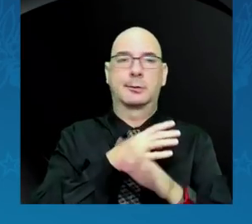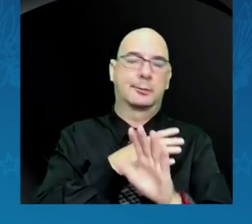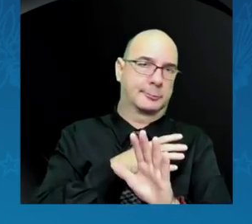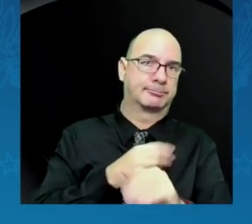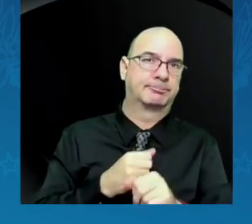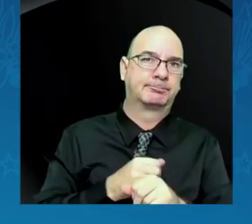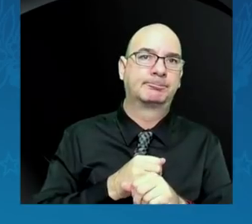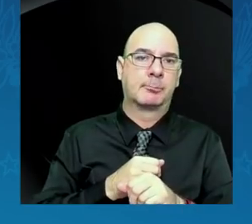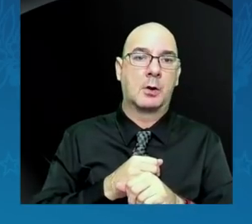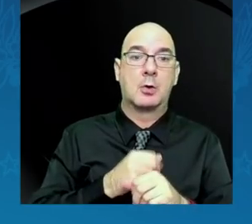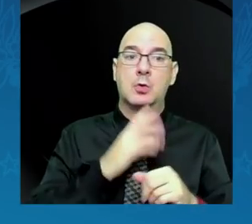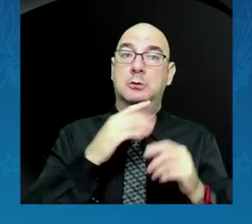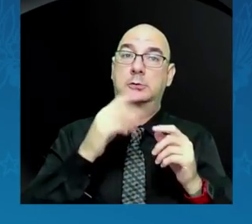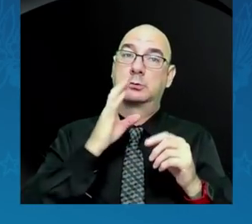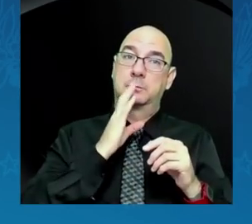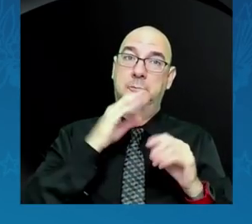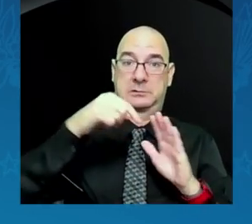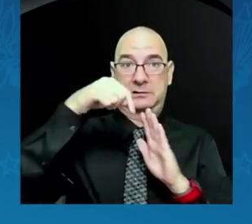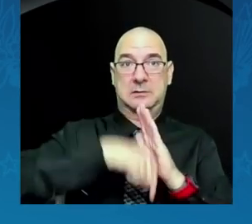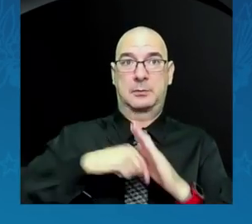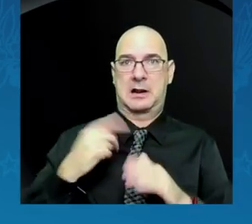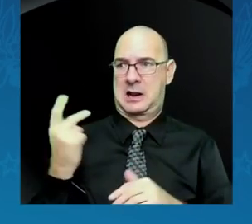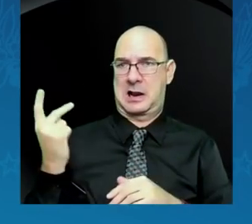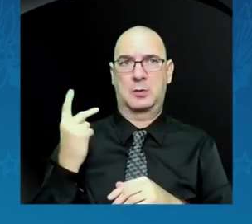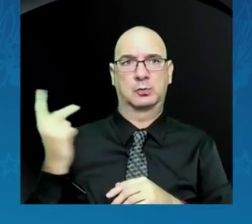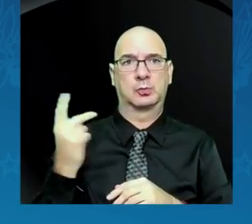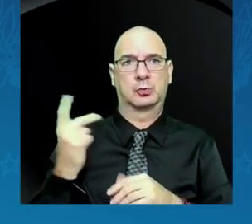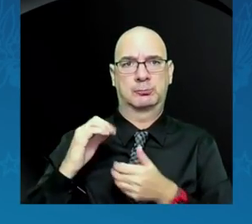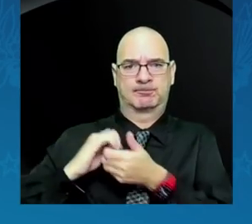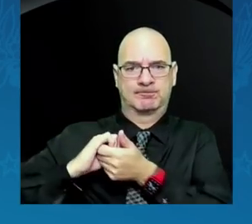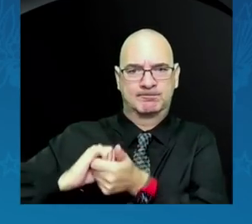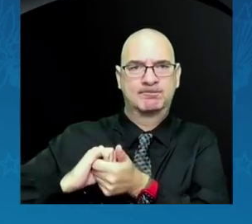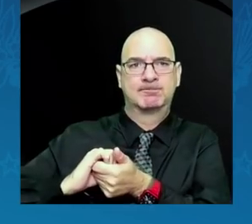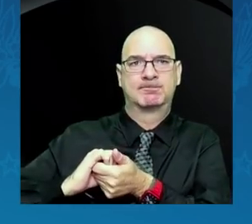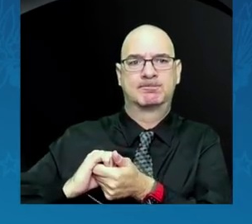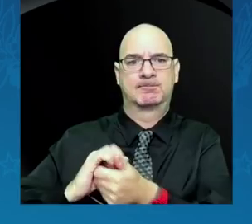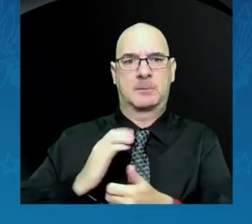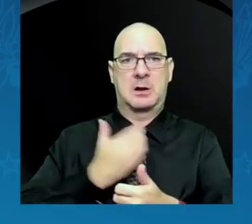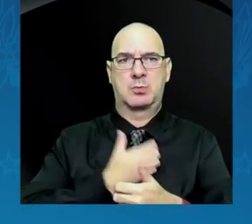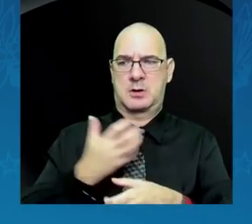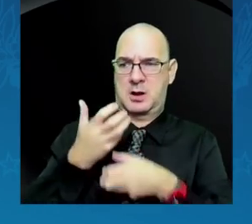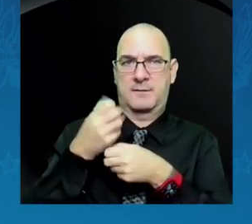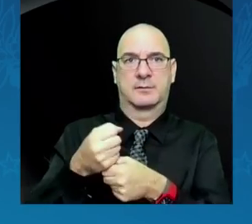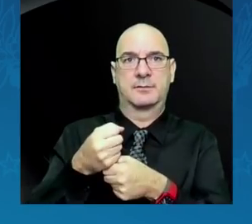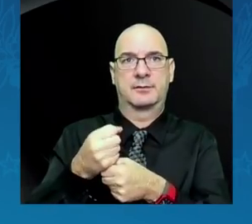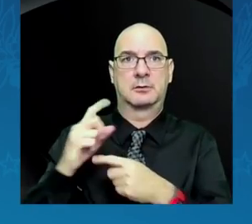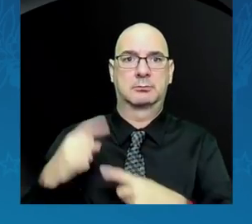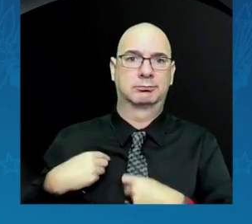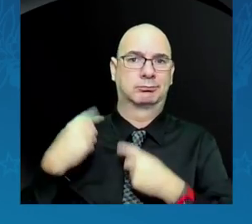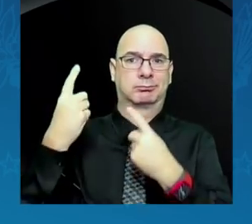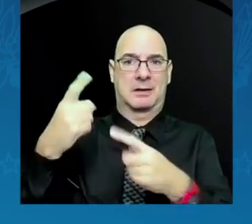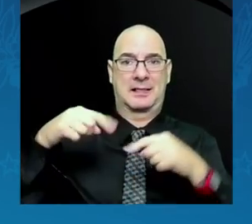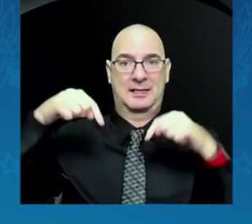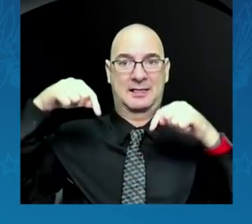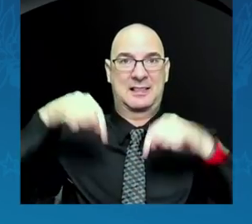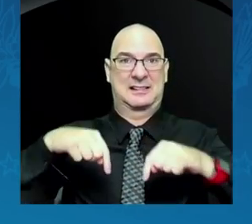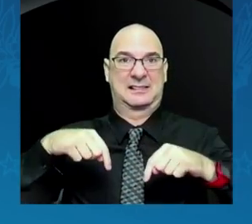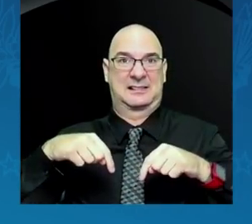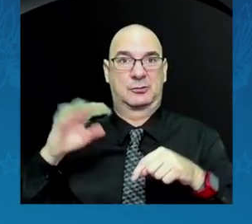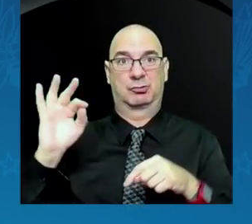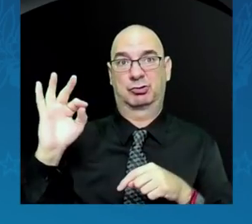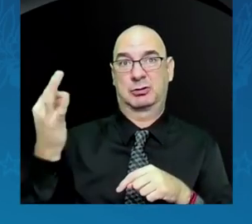interest, and in many ways a longstanding focus of France on the continent of